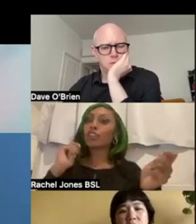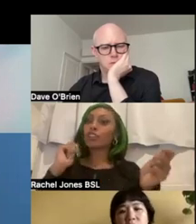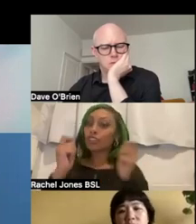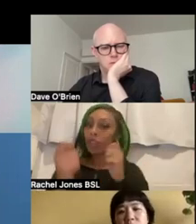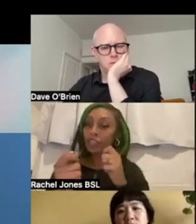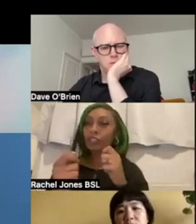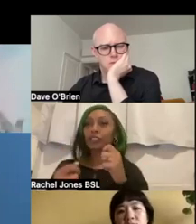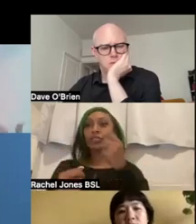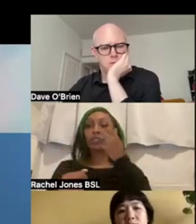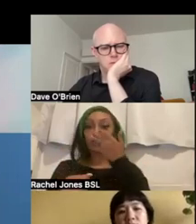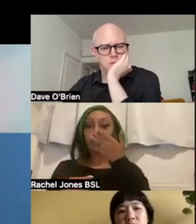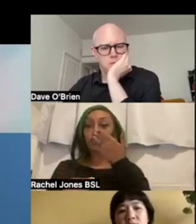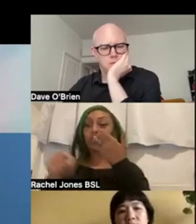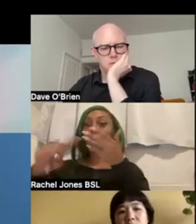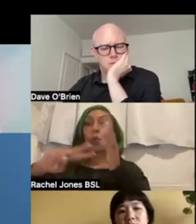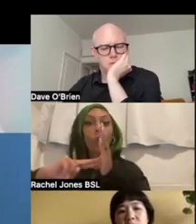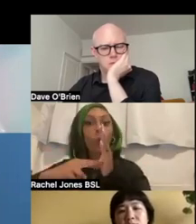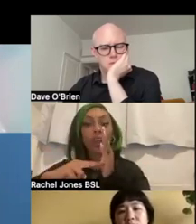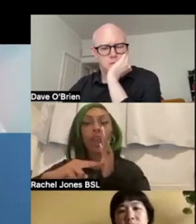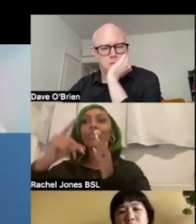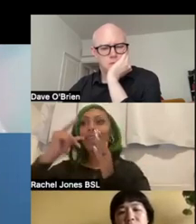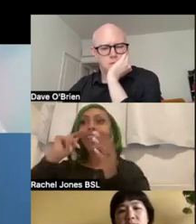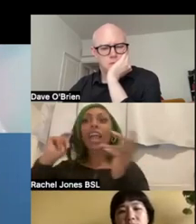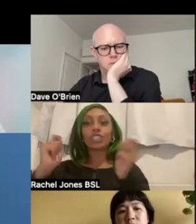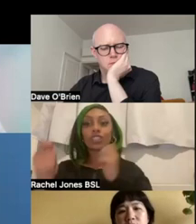with. And this takes me to